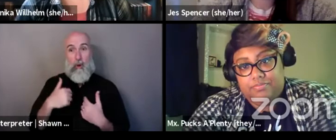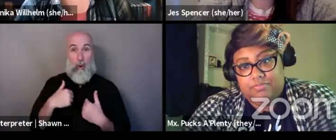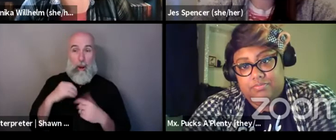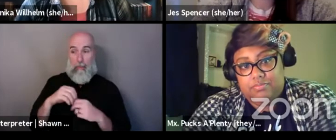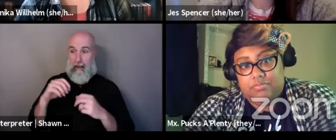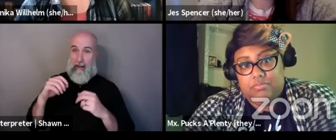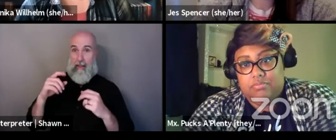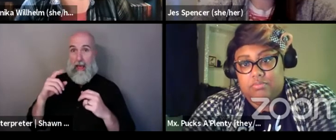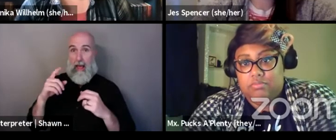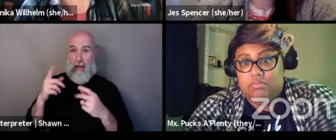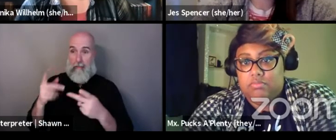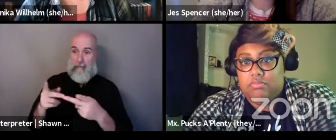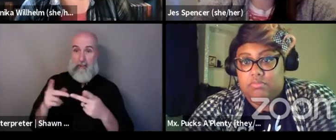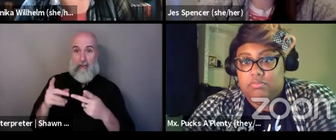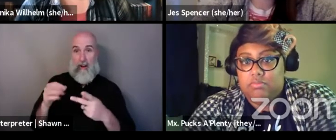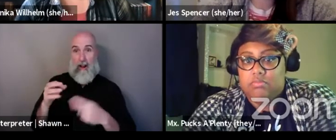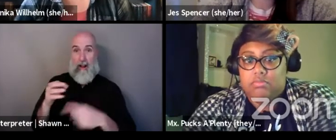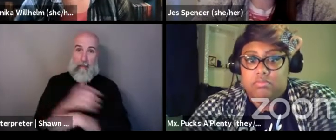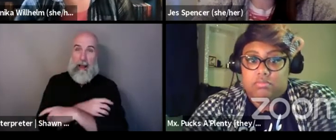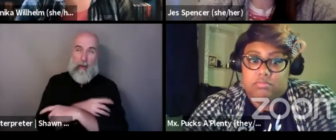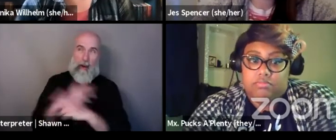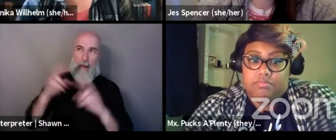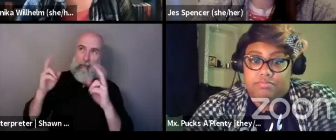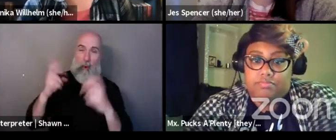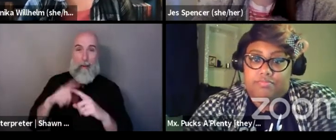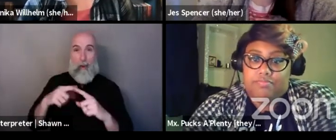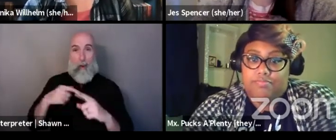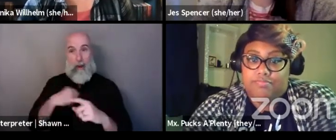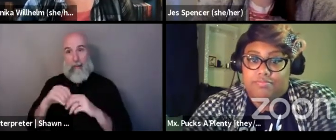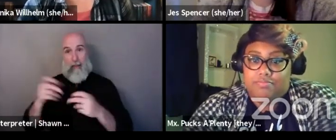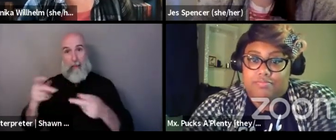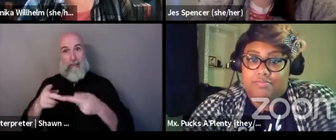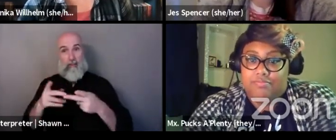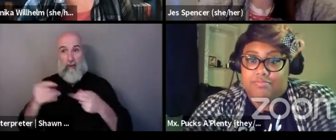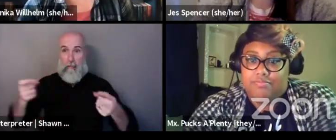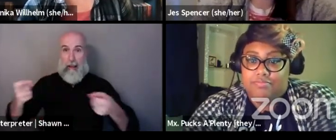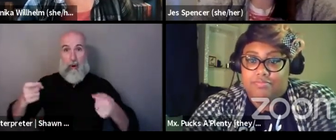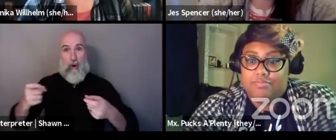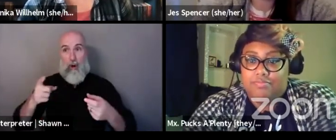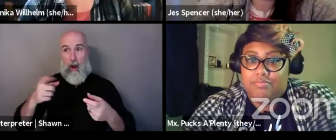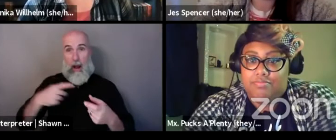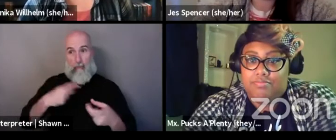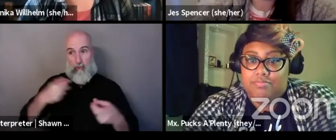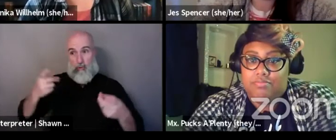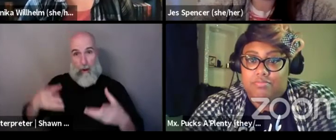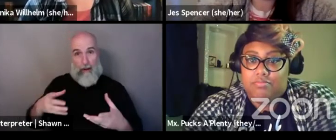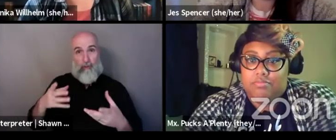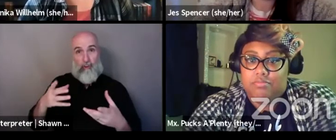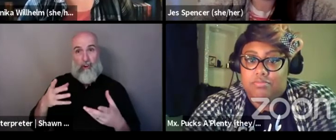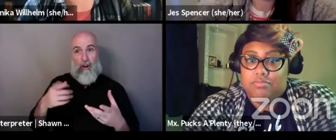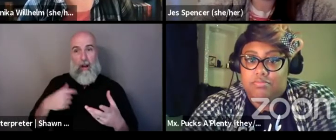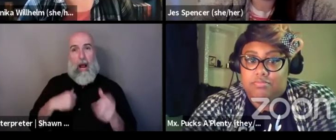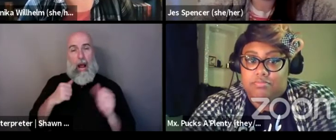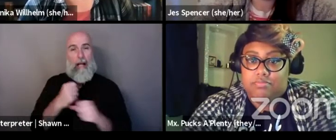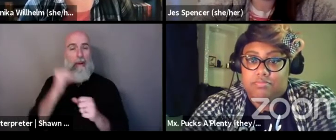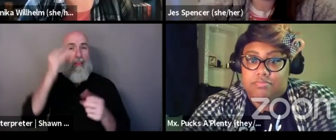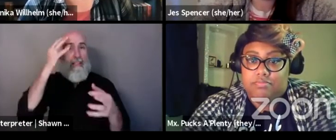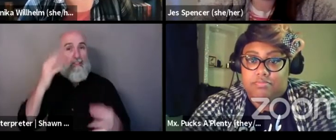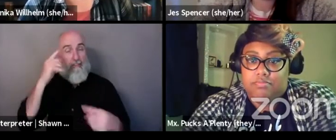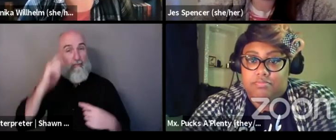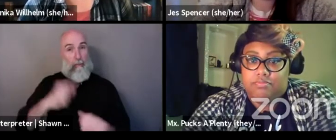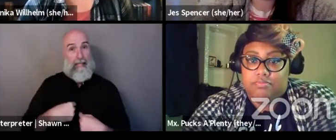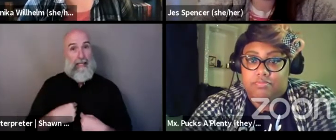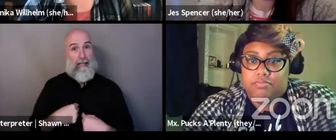position of power, as a, I don't know why I put quotes on that, when I'm in a position of power as a director and as an artistic director, like, I get to make that decision for me.